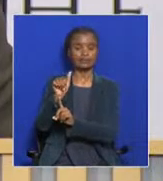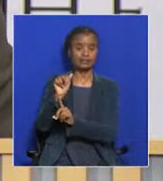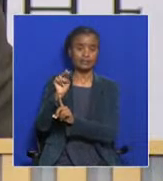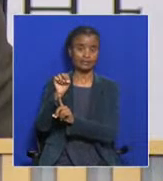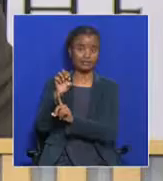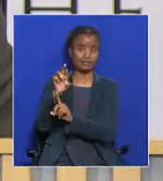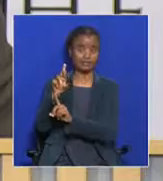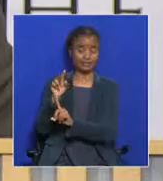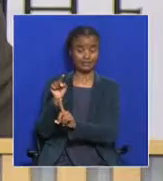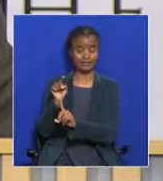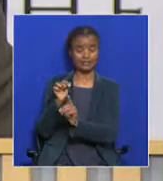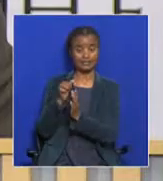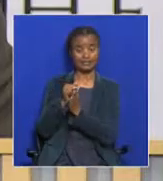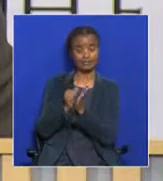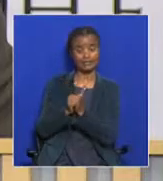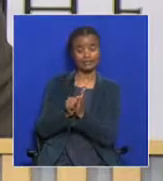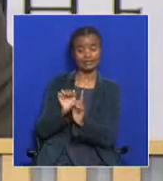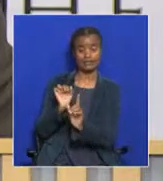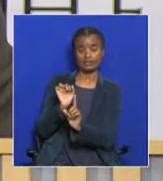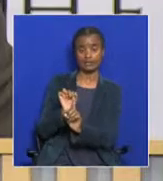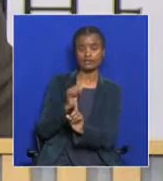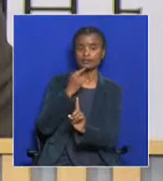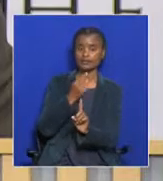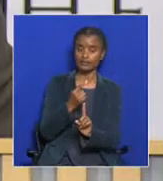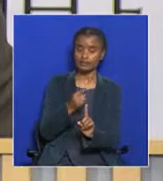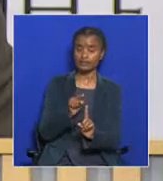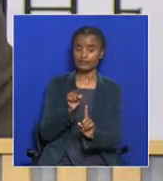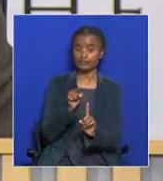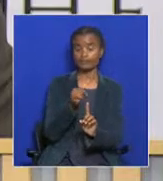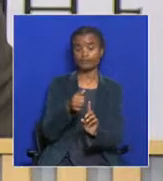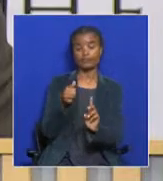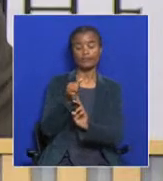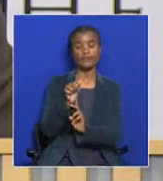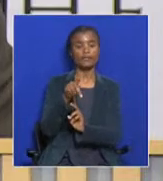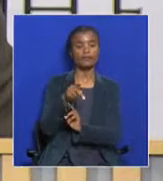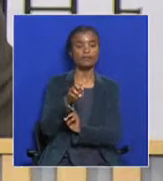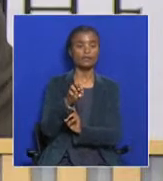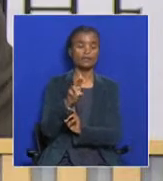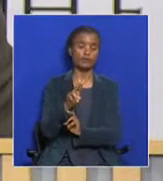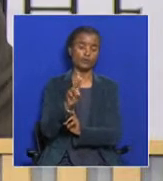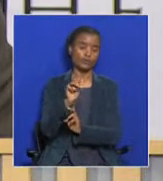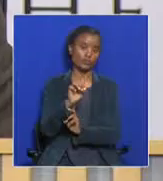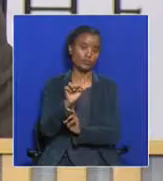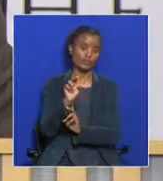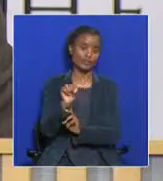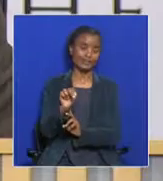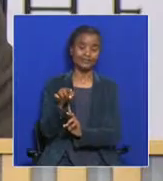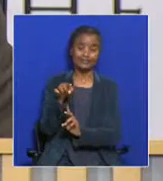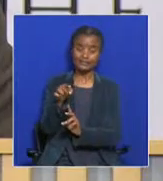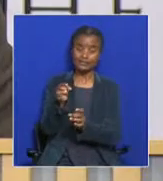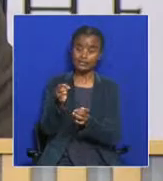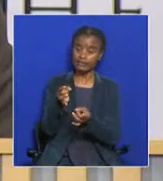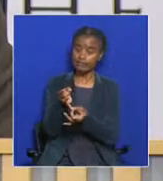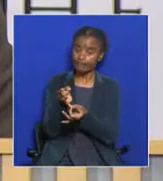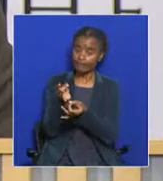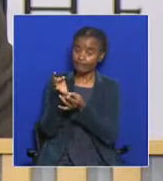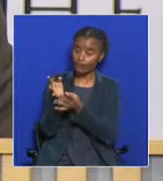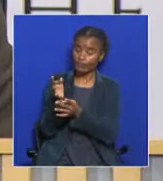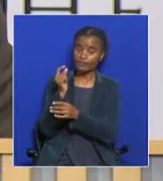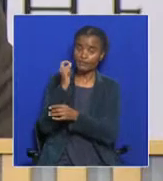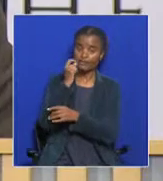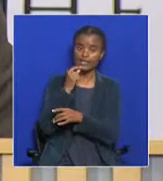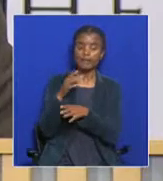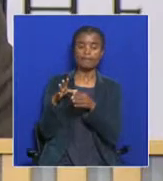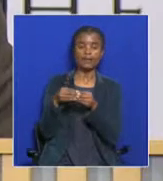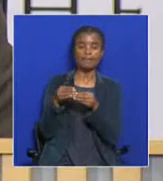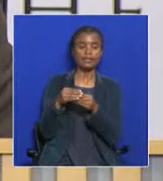Officer Perumal indicated to him that he did not have enough members to guard these exhibits. So